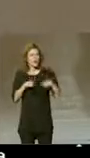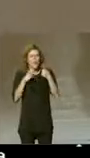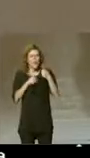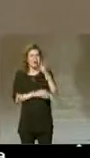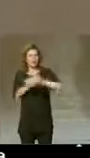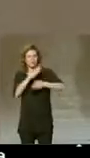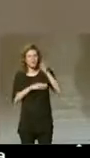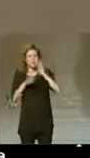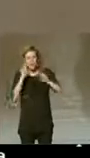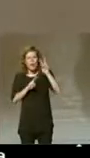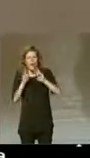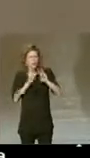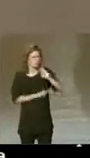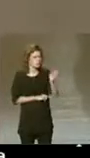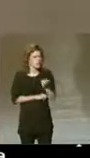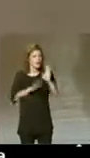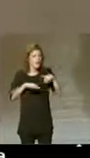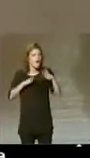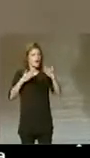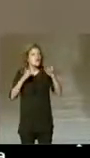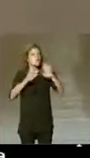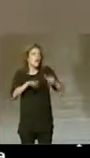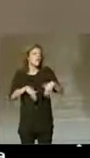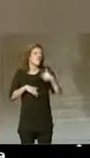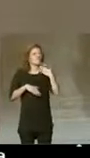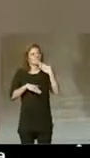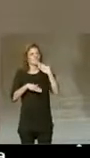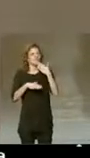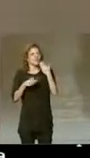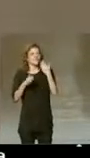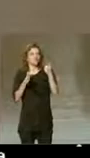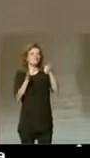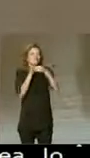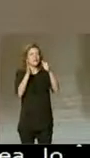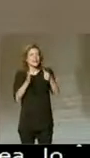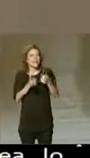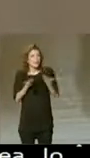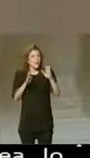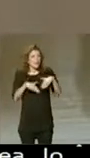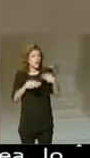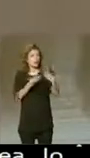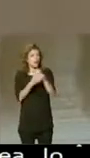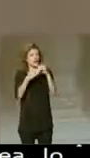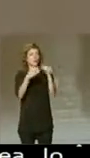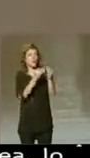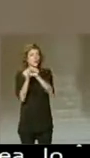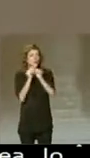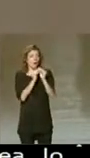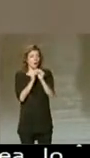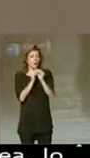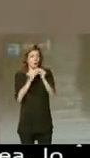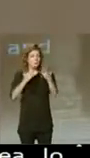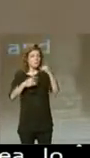We are labeling them. We put them like in a drawer, and then everyone is the same.